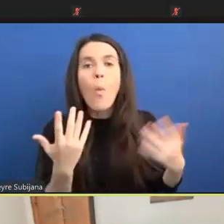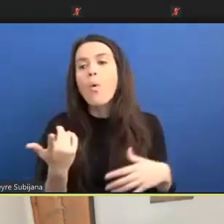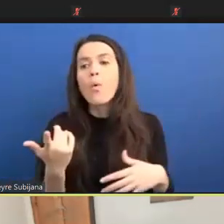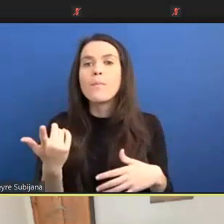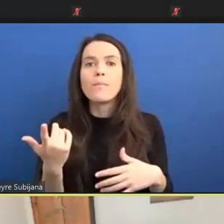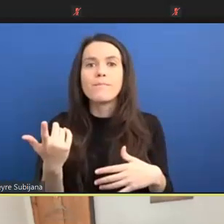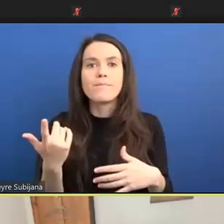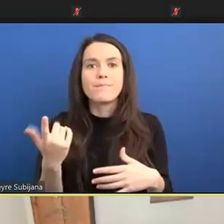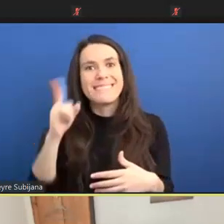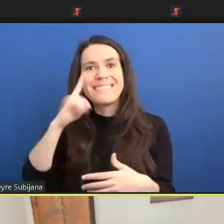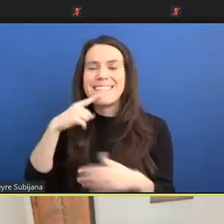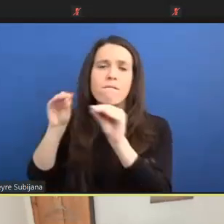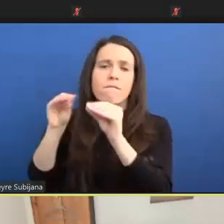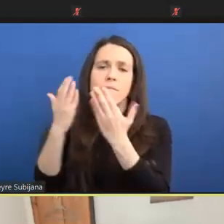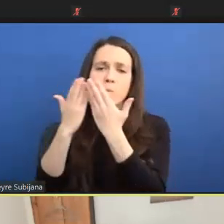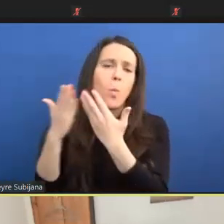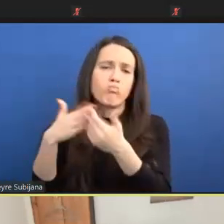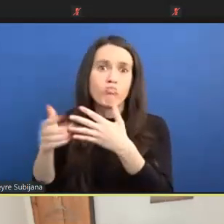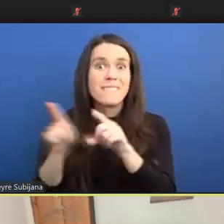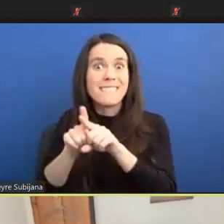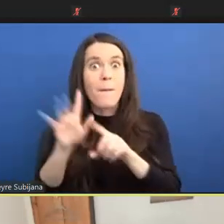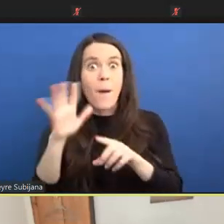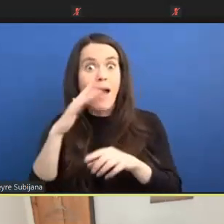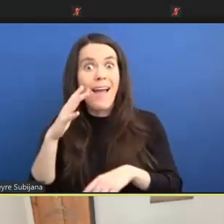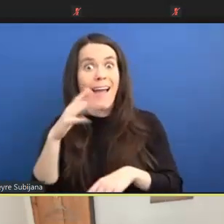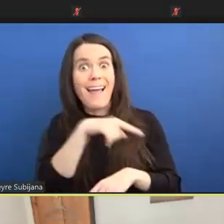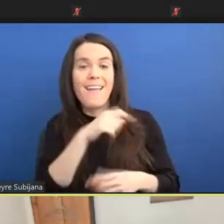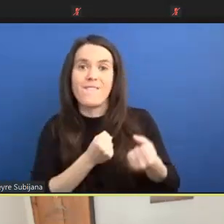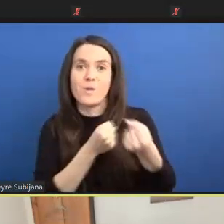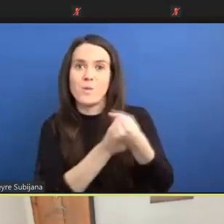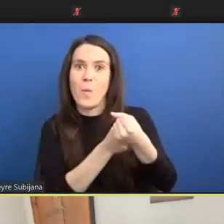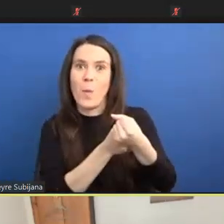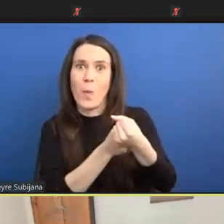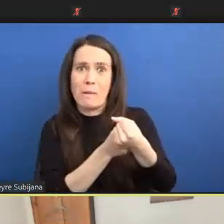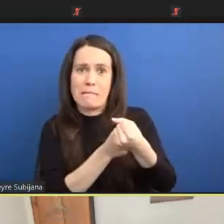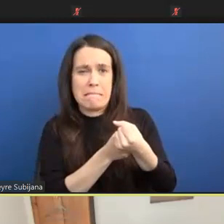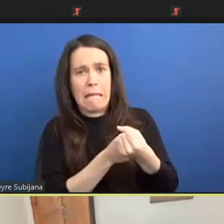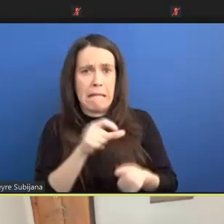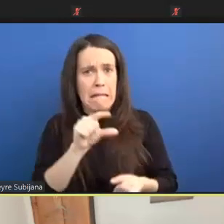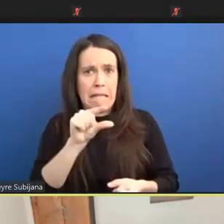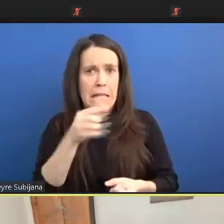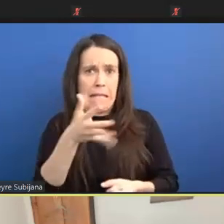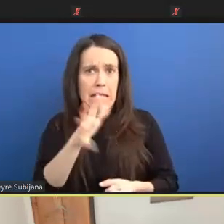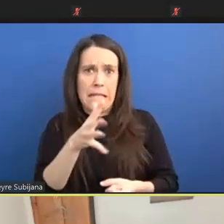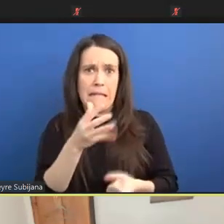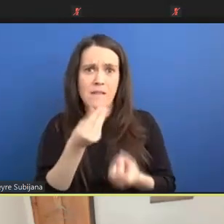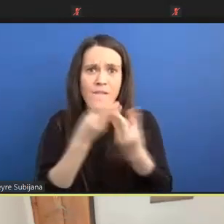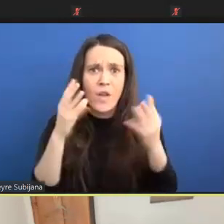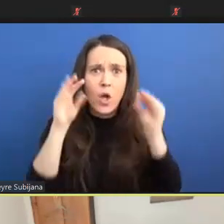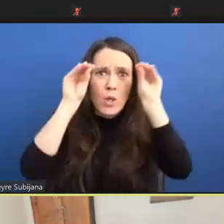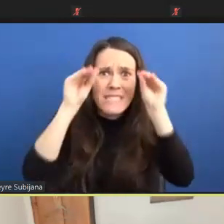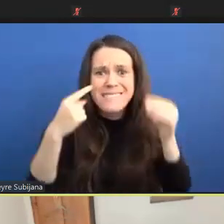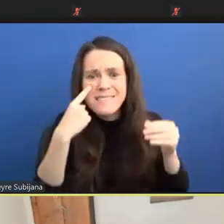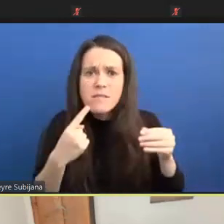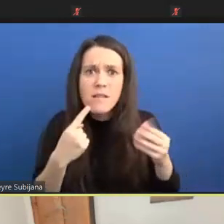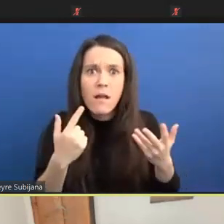in primary schools you tend to have very few teachers per child. So the child is just getting all of its lessons